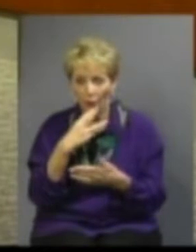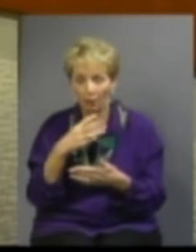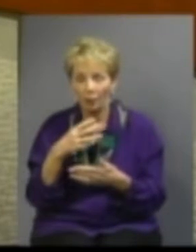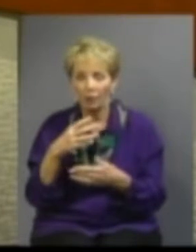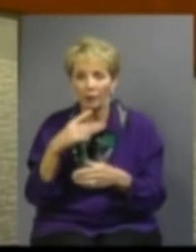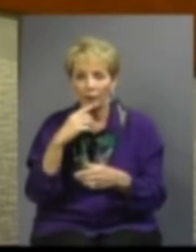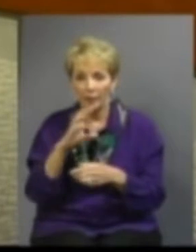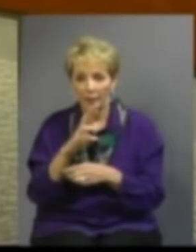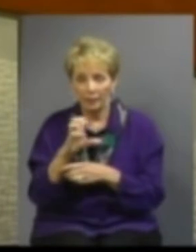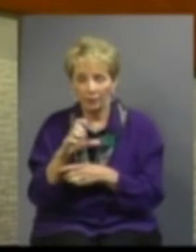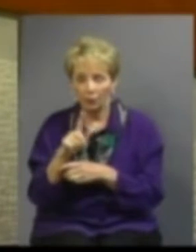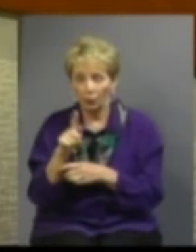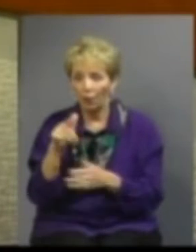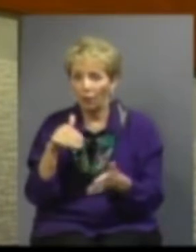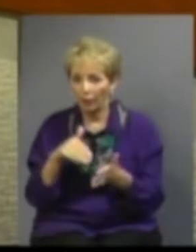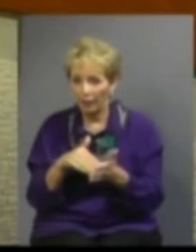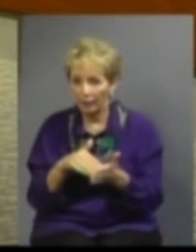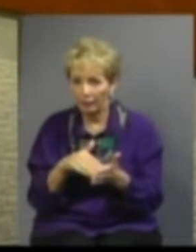amount of